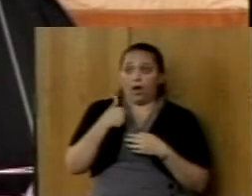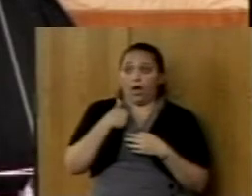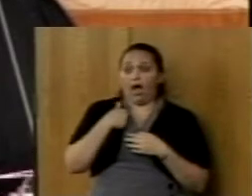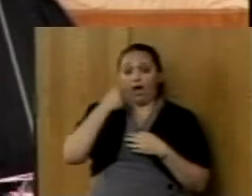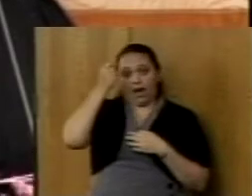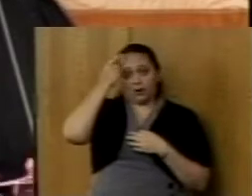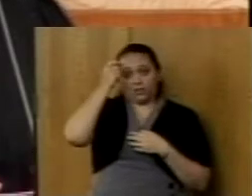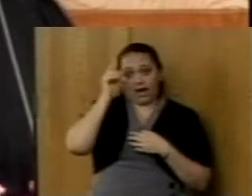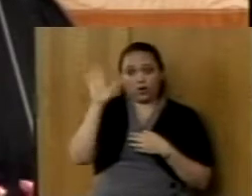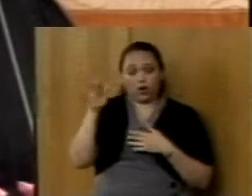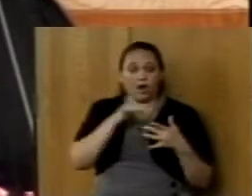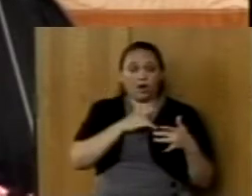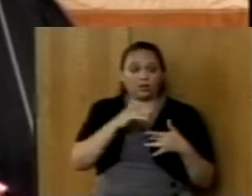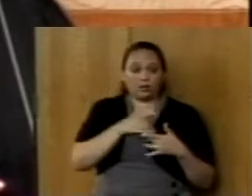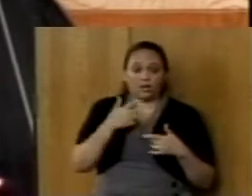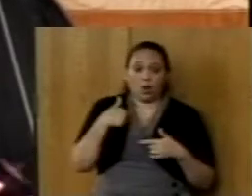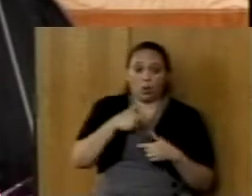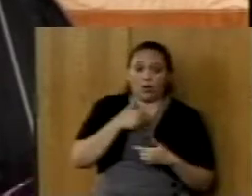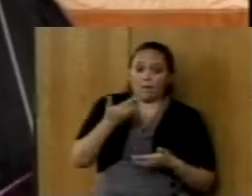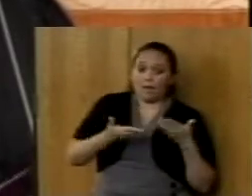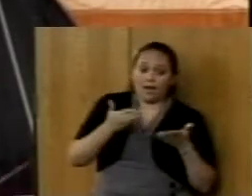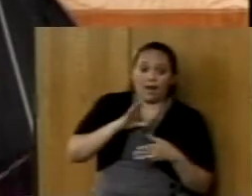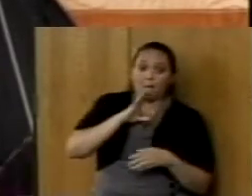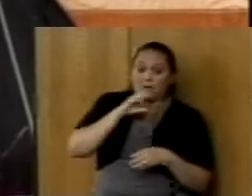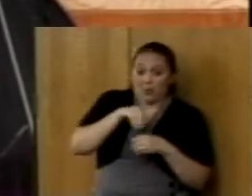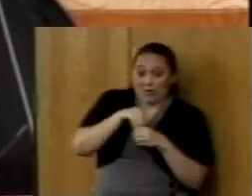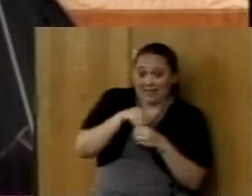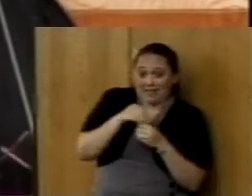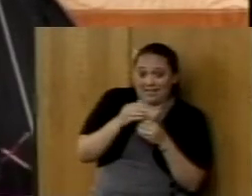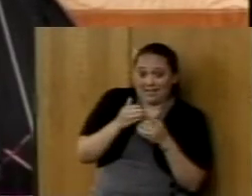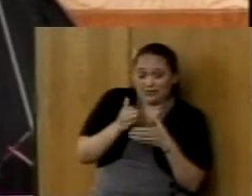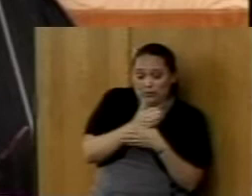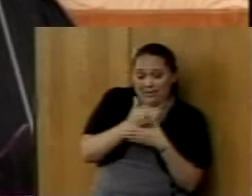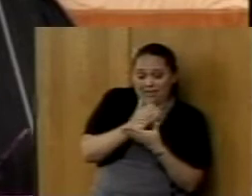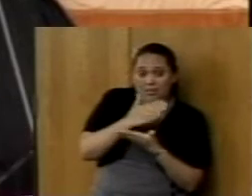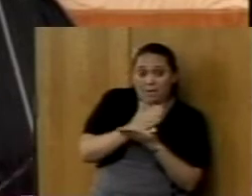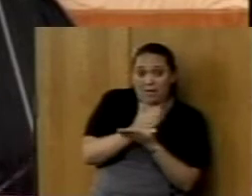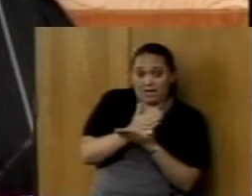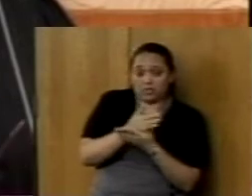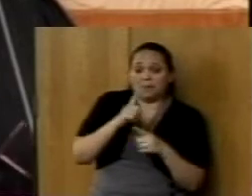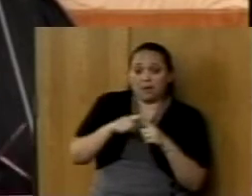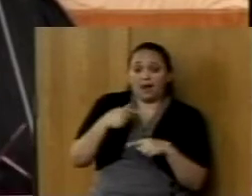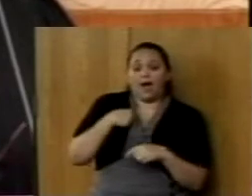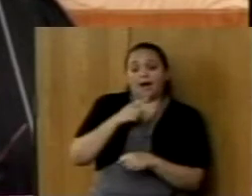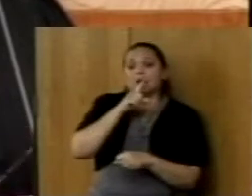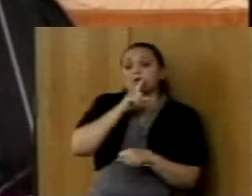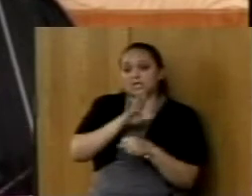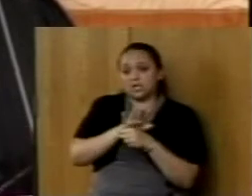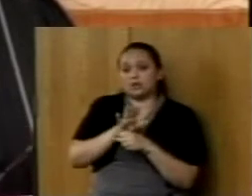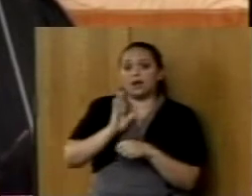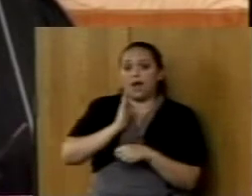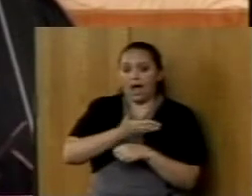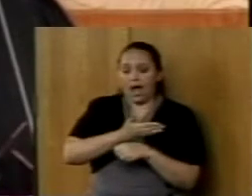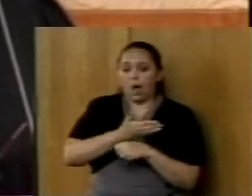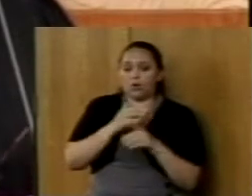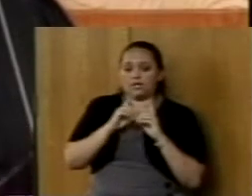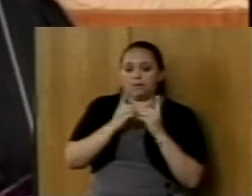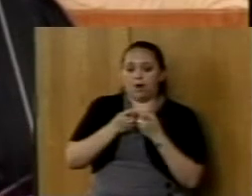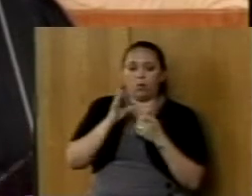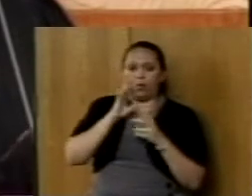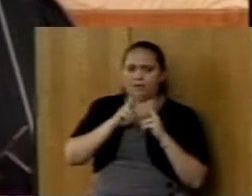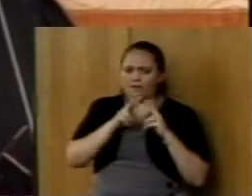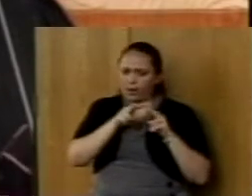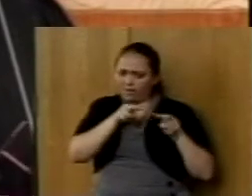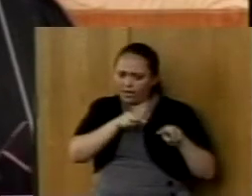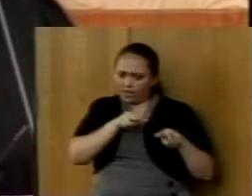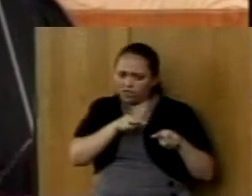understand your concern that we may not be within budget, but I guarantee you that our department will be very vigilant